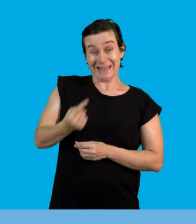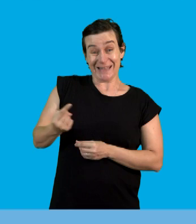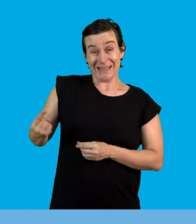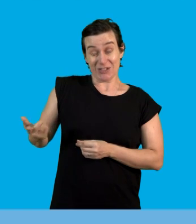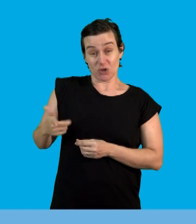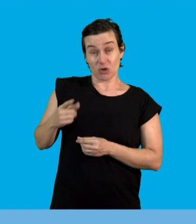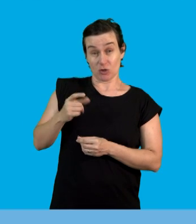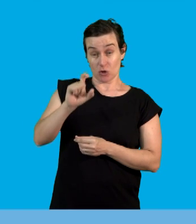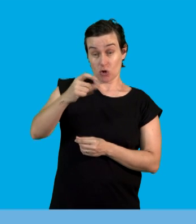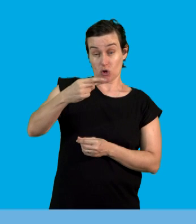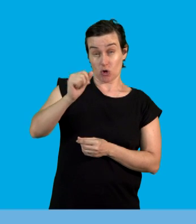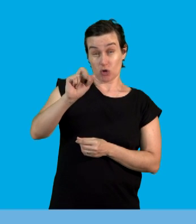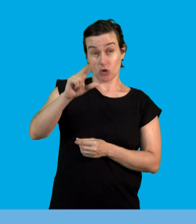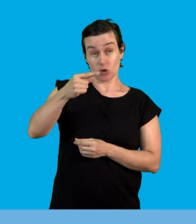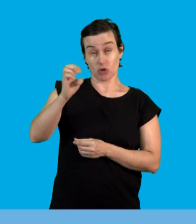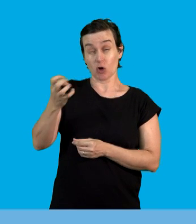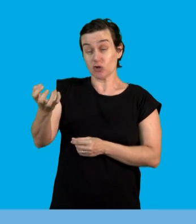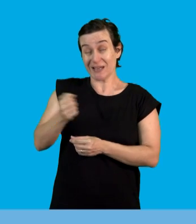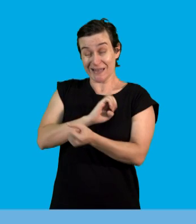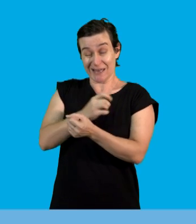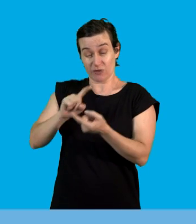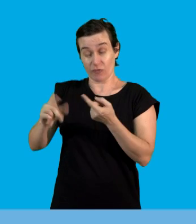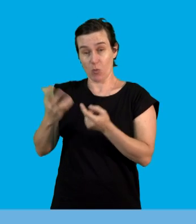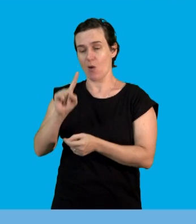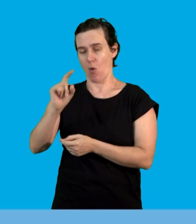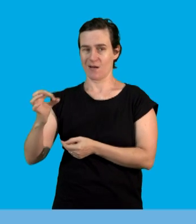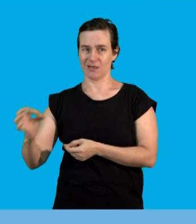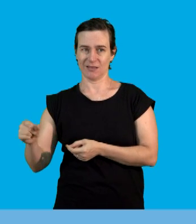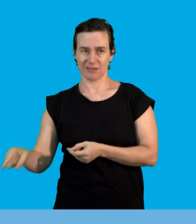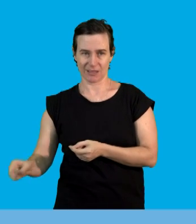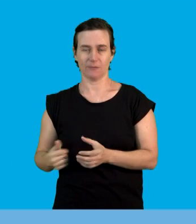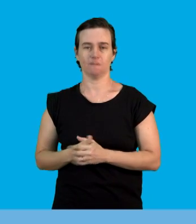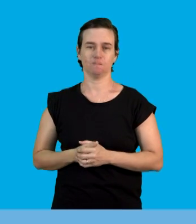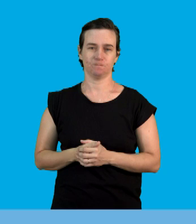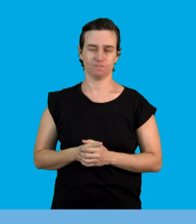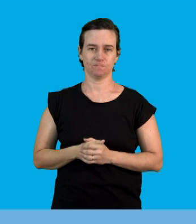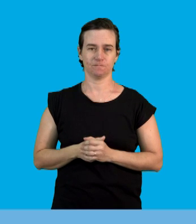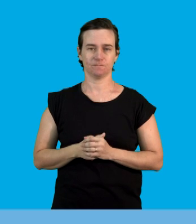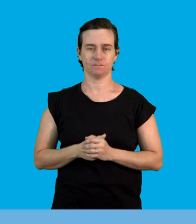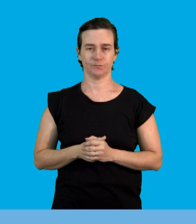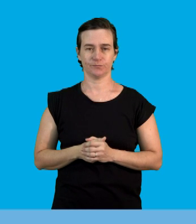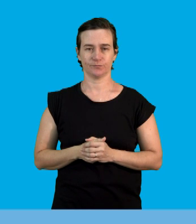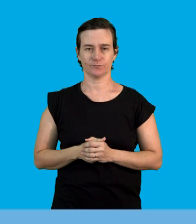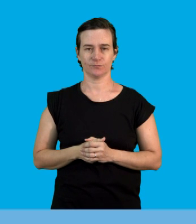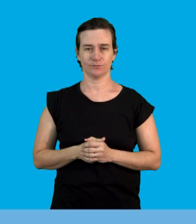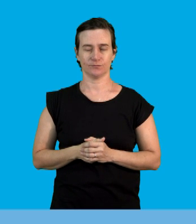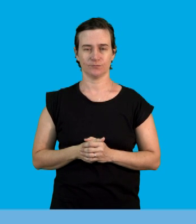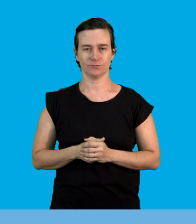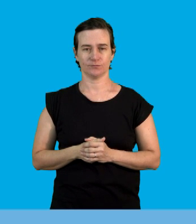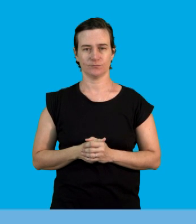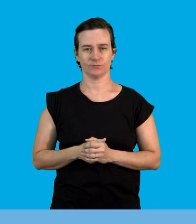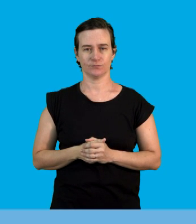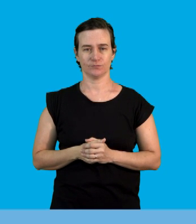cell. So that means the charges that are moving from one point to the other, they are gaining voltage as if they are gaining from one single